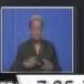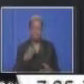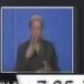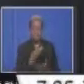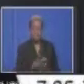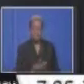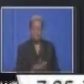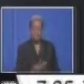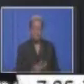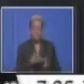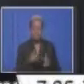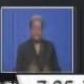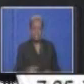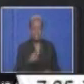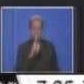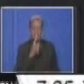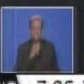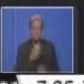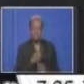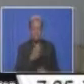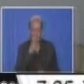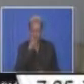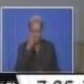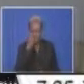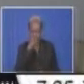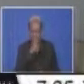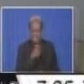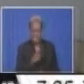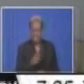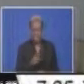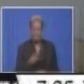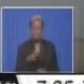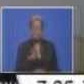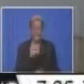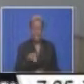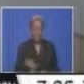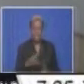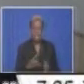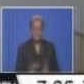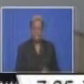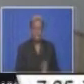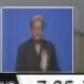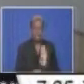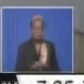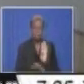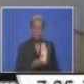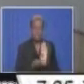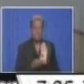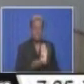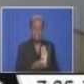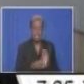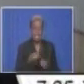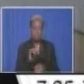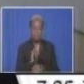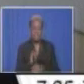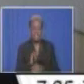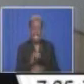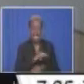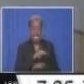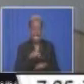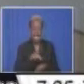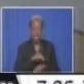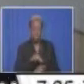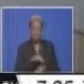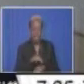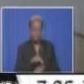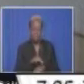from sinuses, the doctor says he began researching ways of boosting immunity naturally that ultimately led to the birth of Infuse Bahamas Limited, the